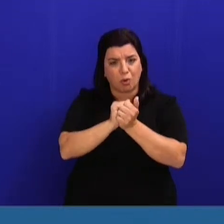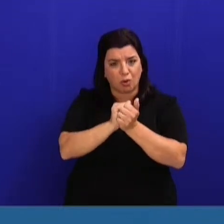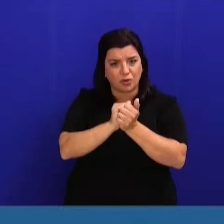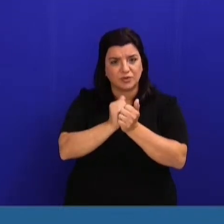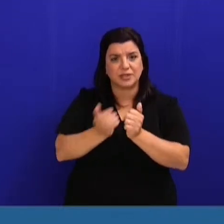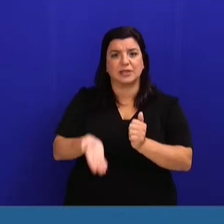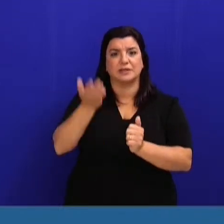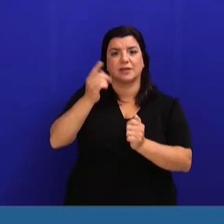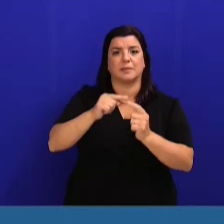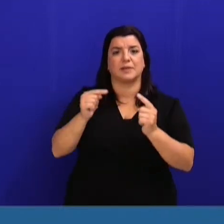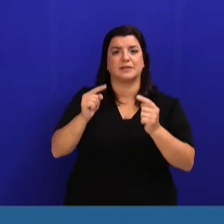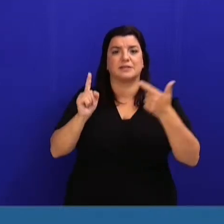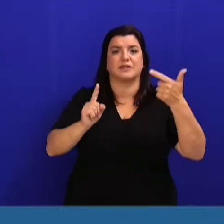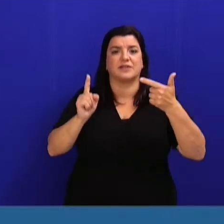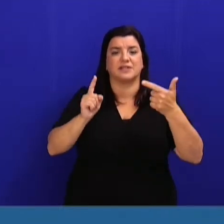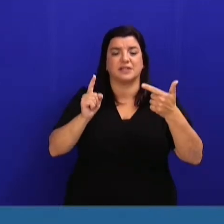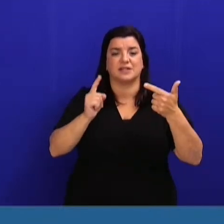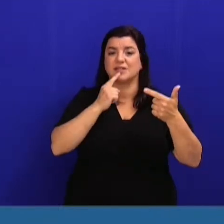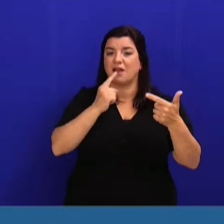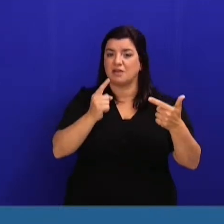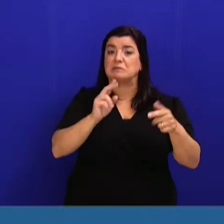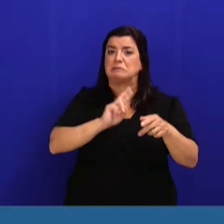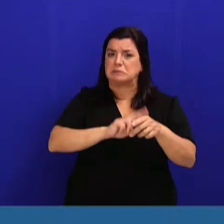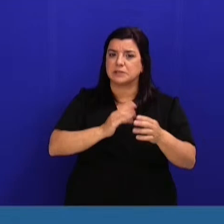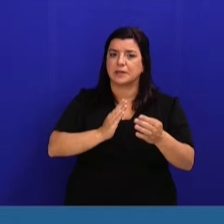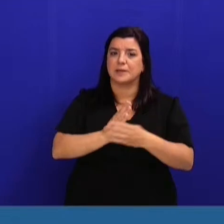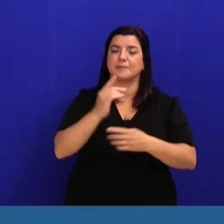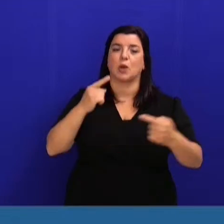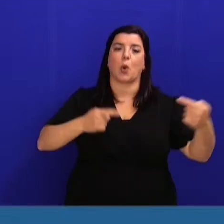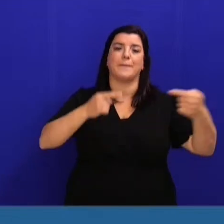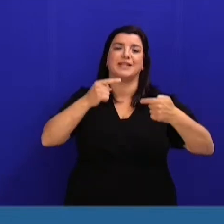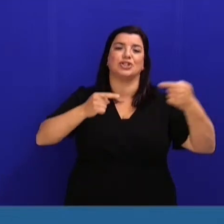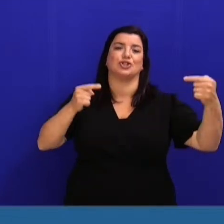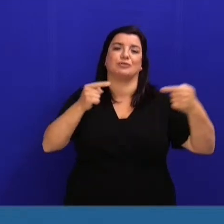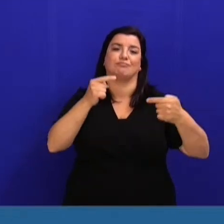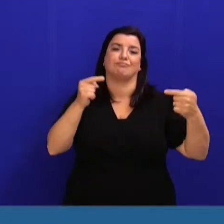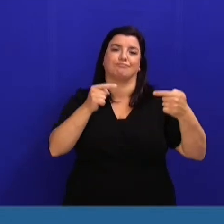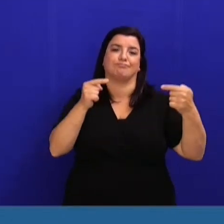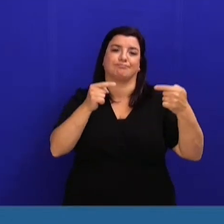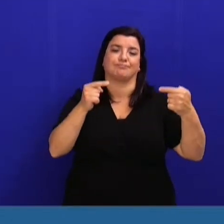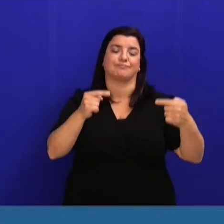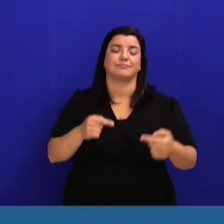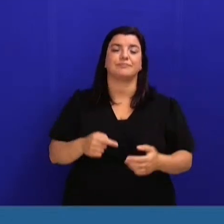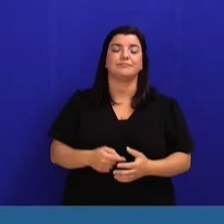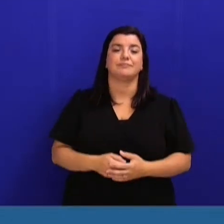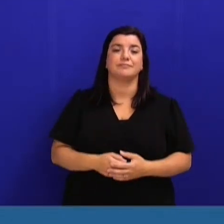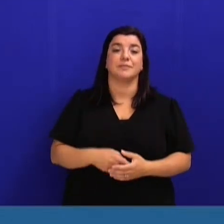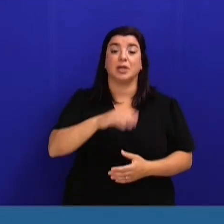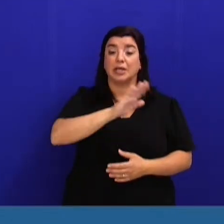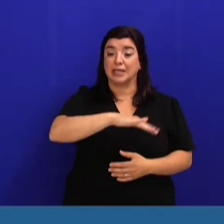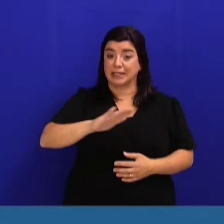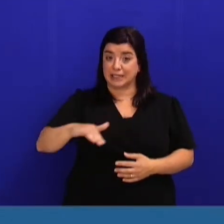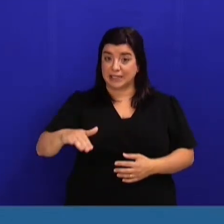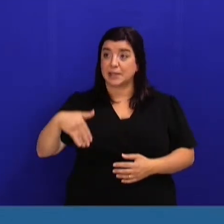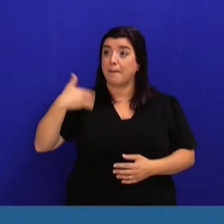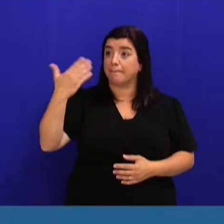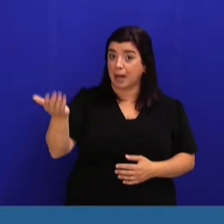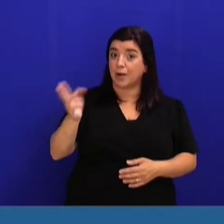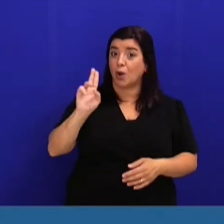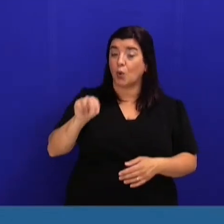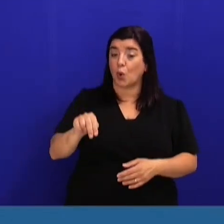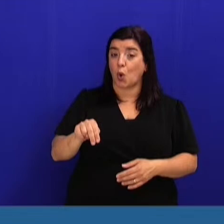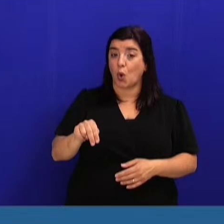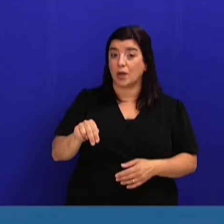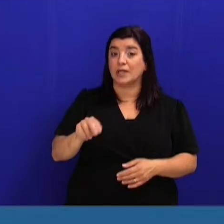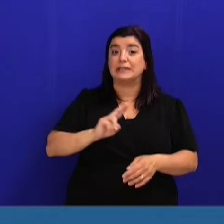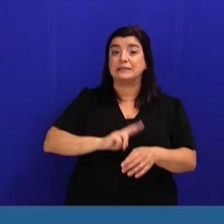ukoll il-competitions. Barra minn hekk ukoll fil-pubbliku jistgħu jiġu permessi li jkollok gruppi ta' 6 li ħajitla minn numru li